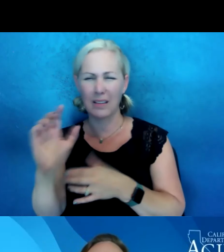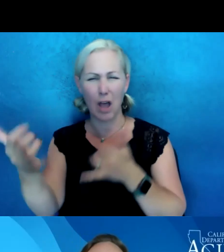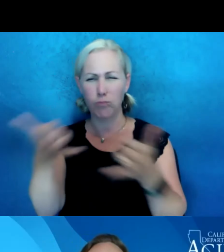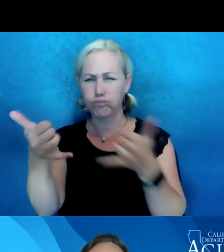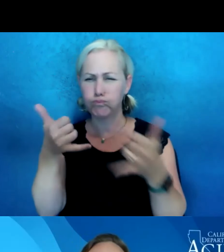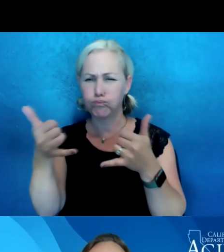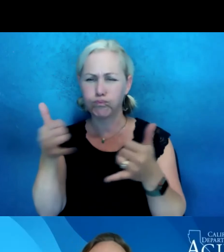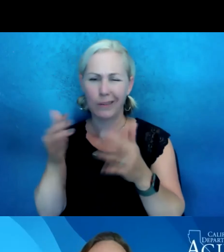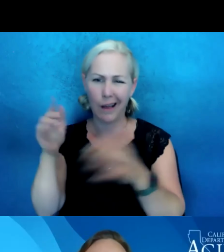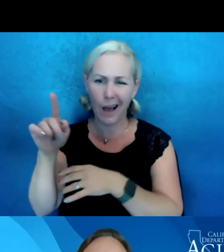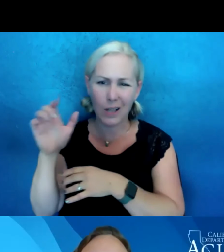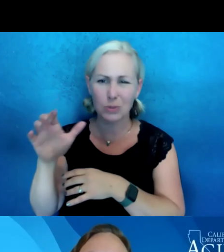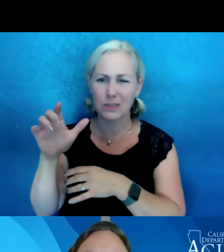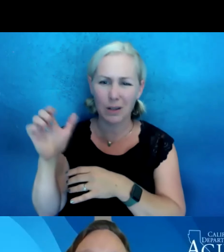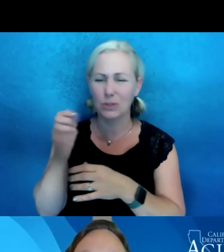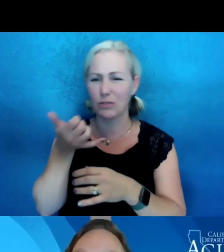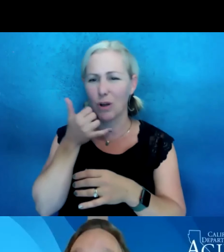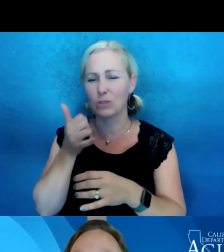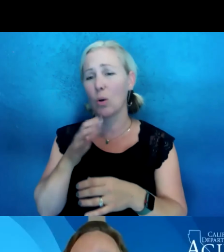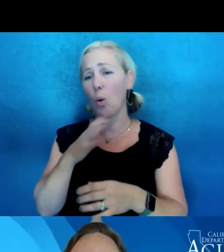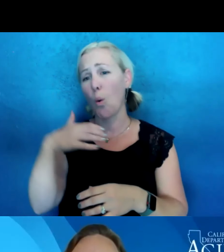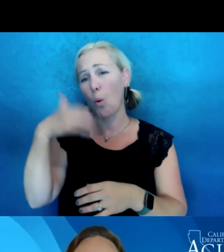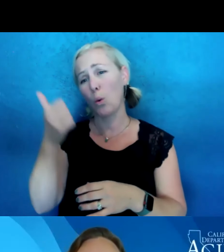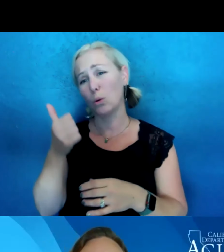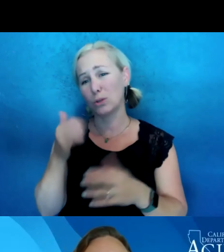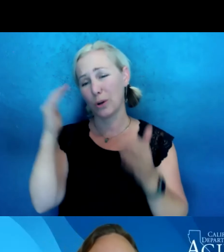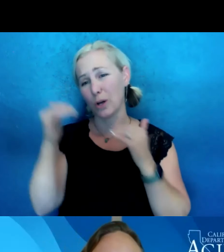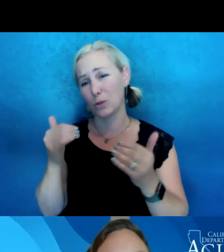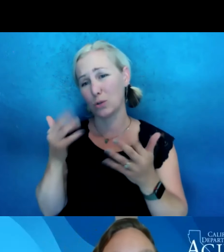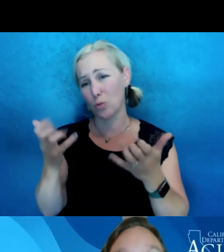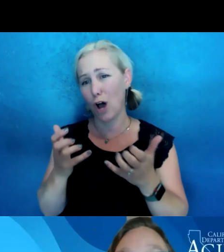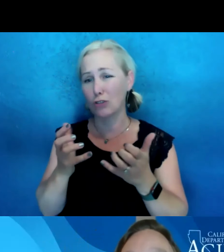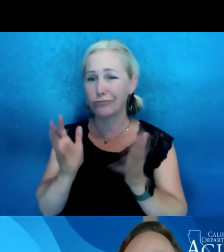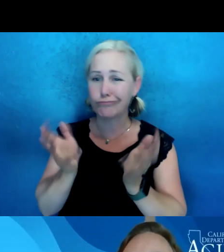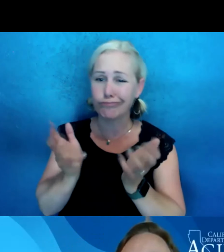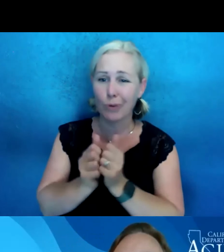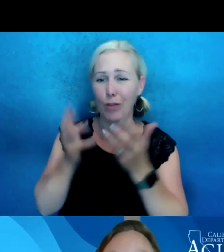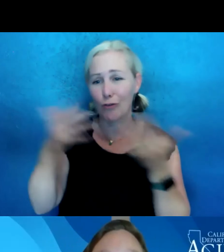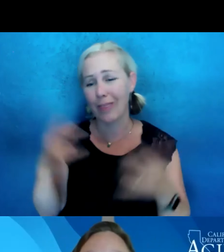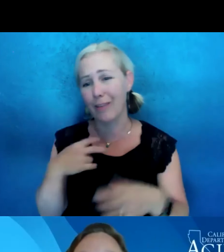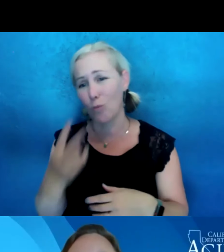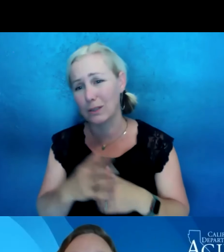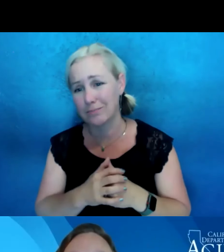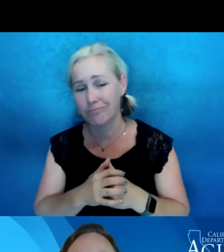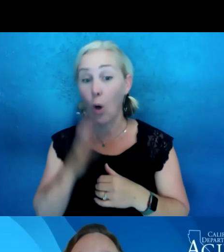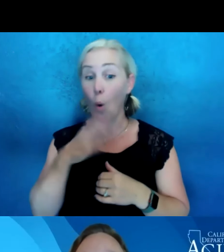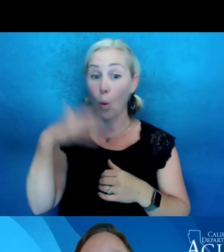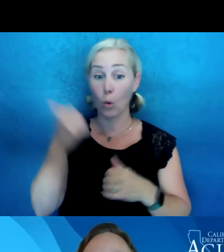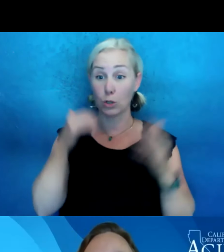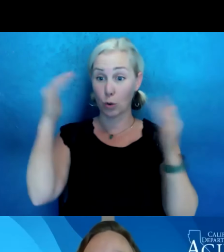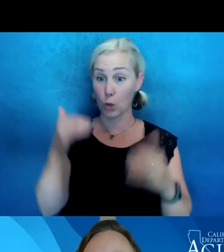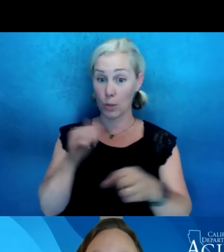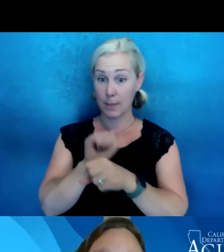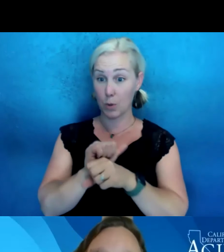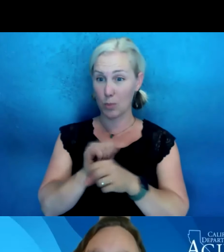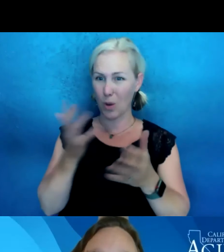day from older adults seeking a friendly voice on the other line. Older adult employment, we're pleased to be looking at adding more